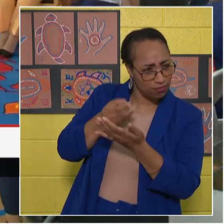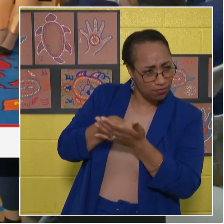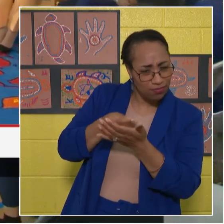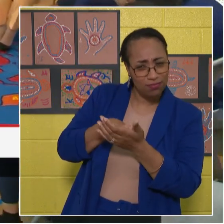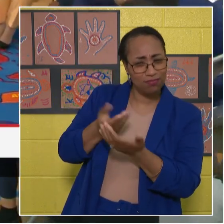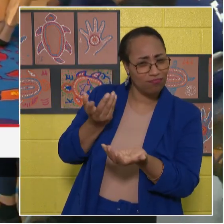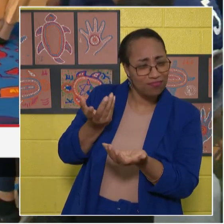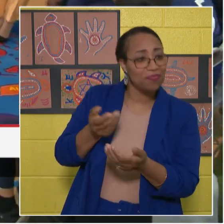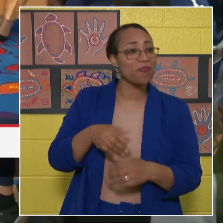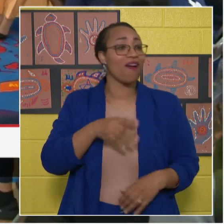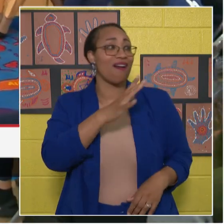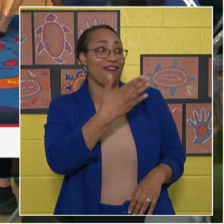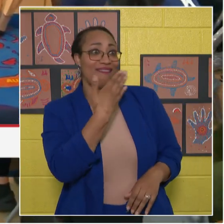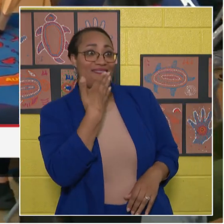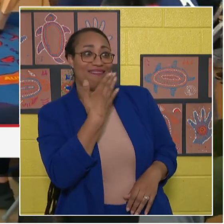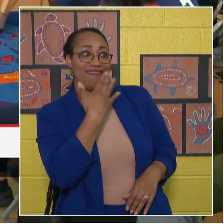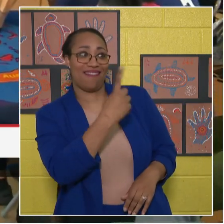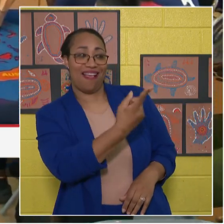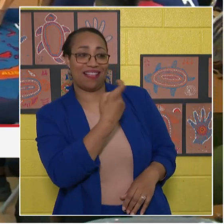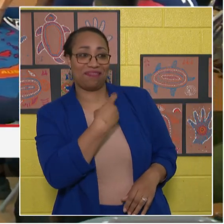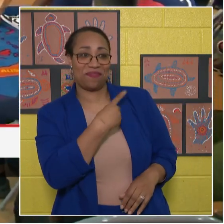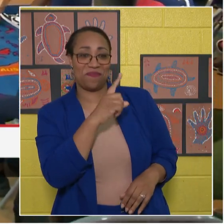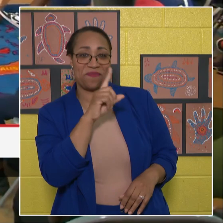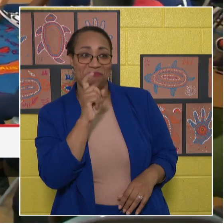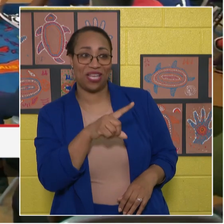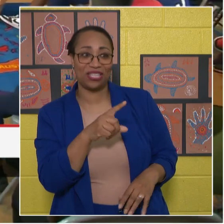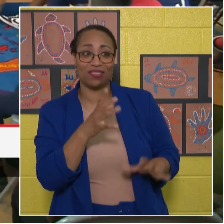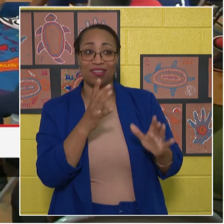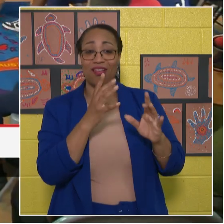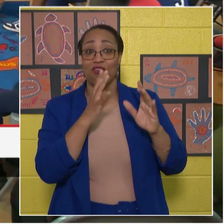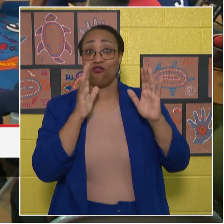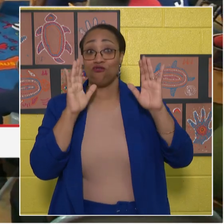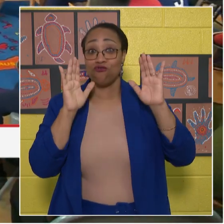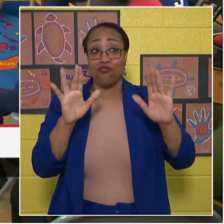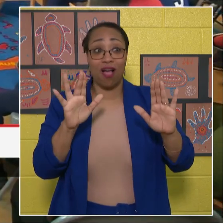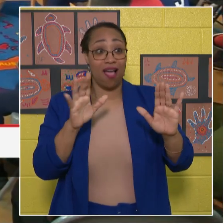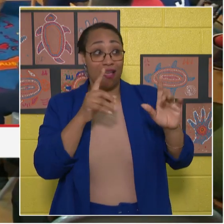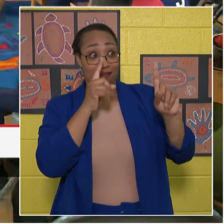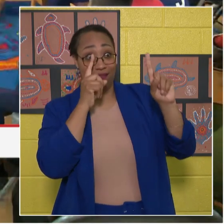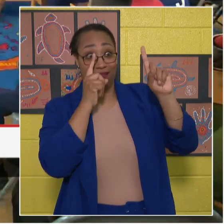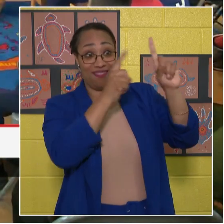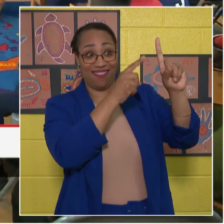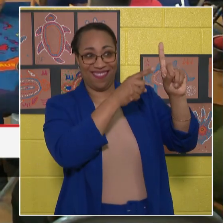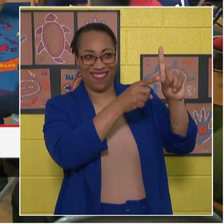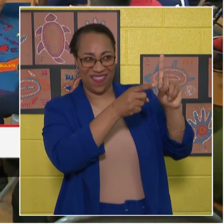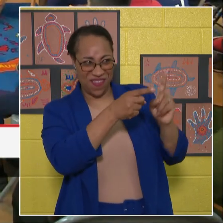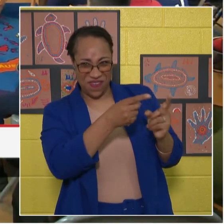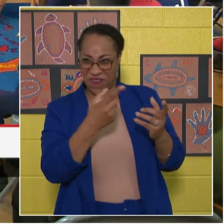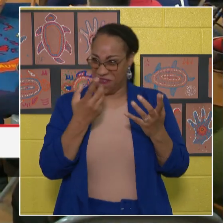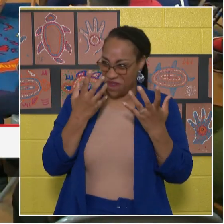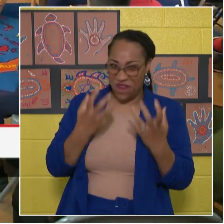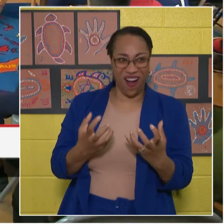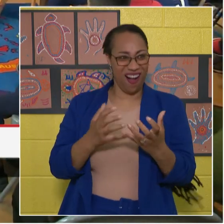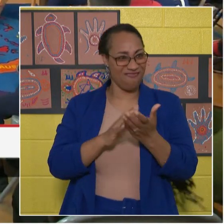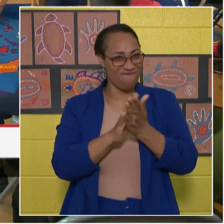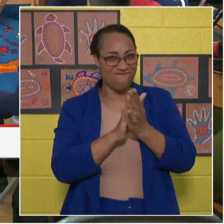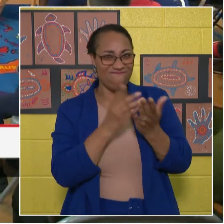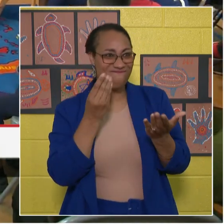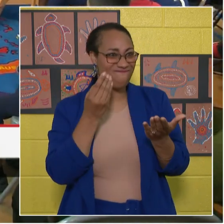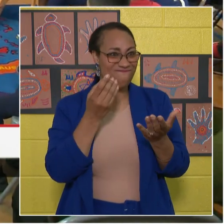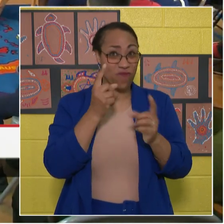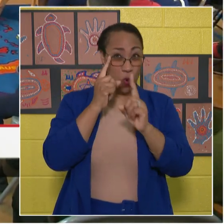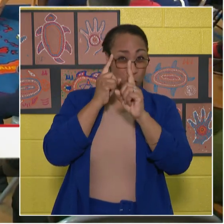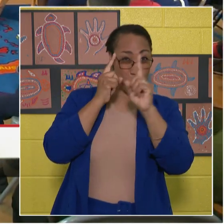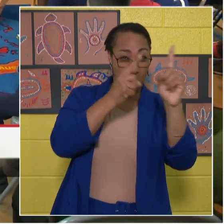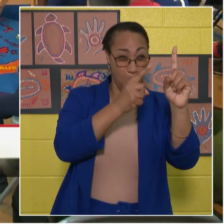it's great to know what you want to do at this point, because you can order your life into getting the experiences